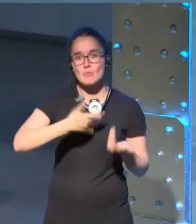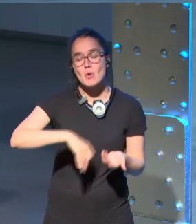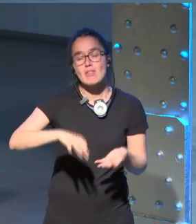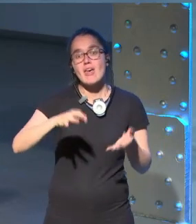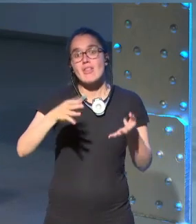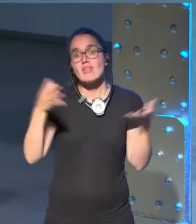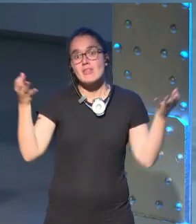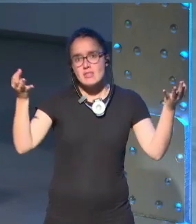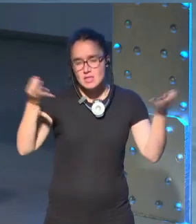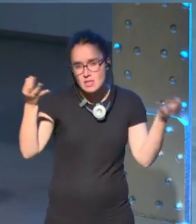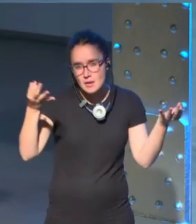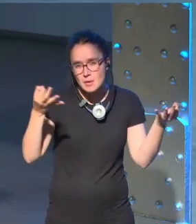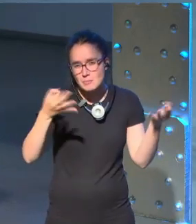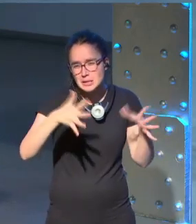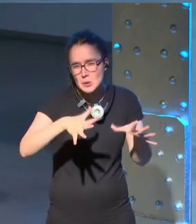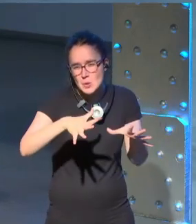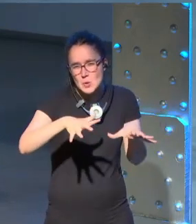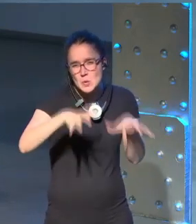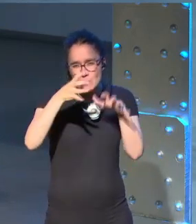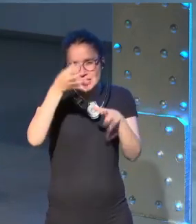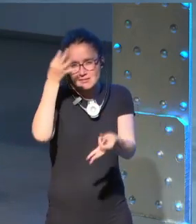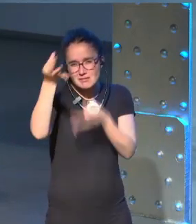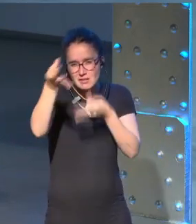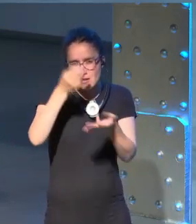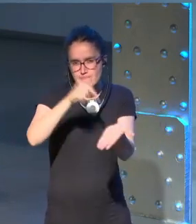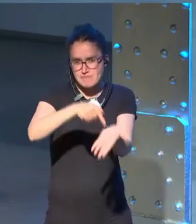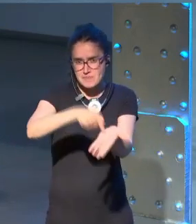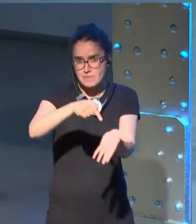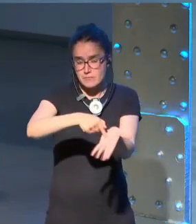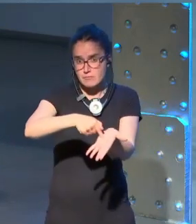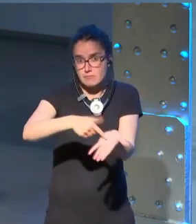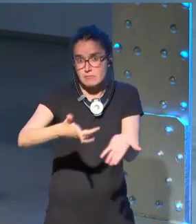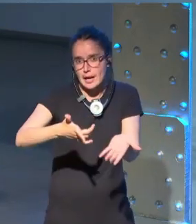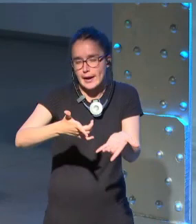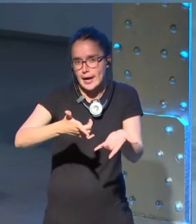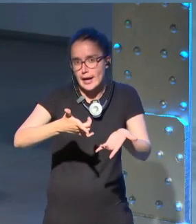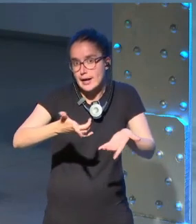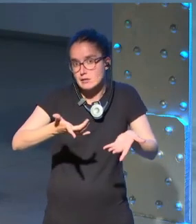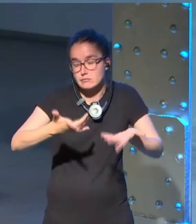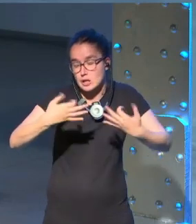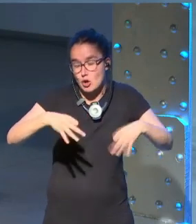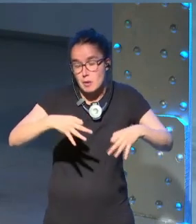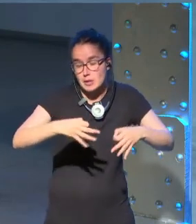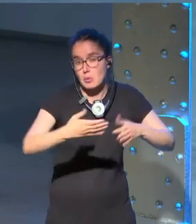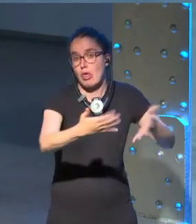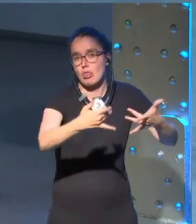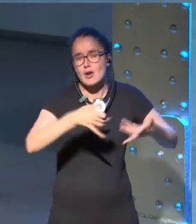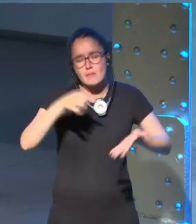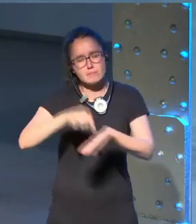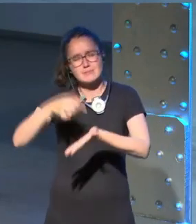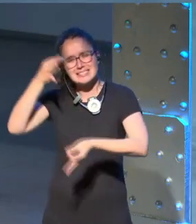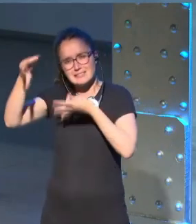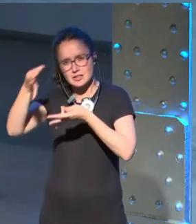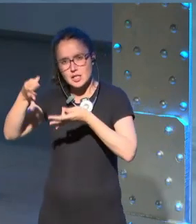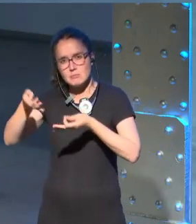detail than I might normally be inclined to do. I think being a responsible citizen